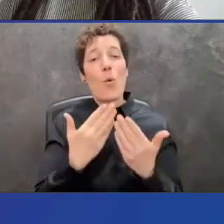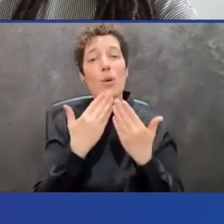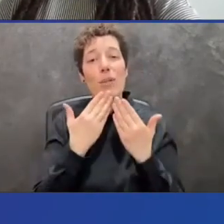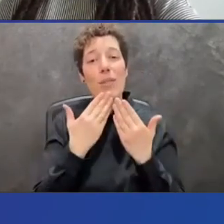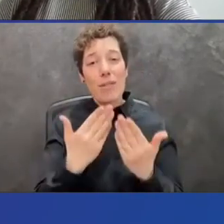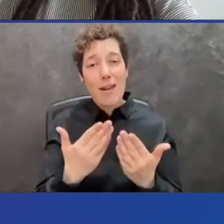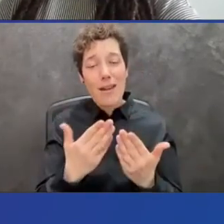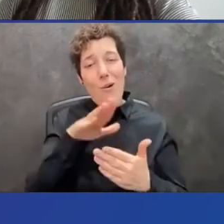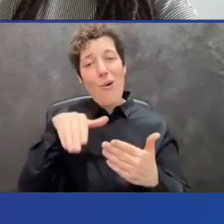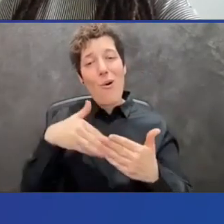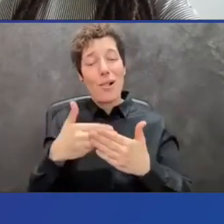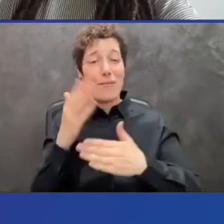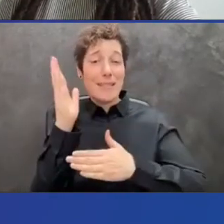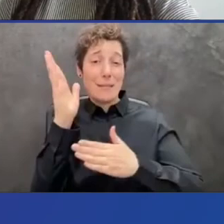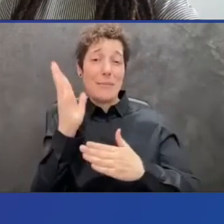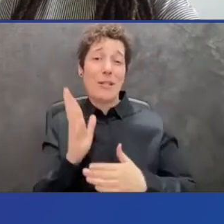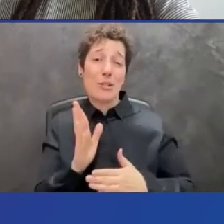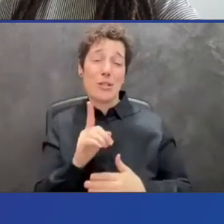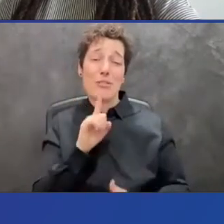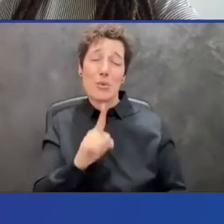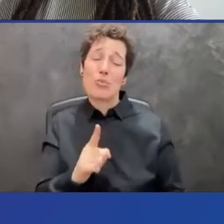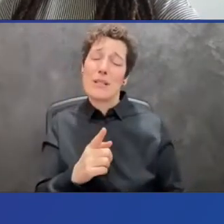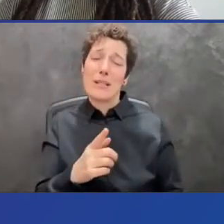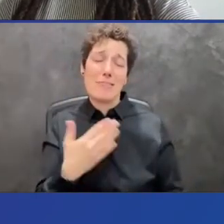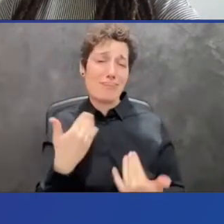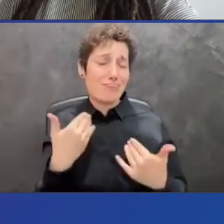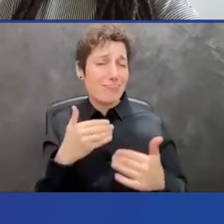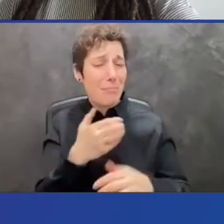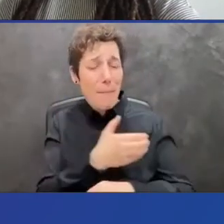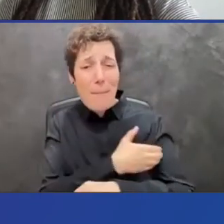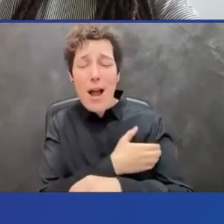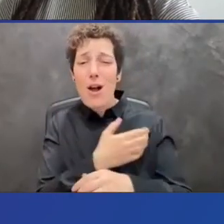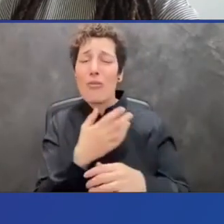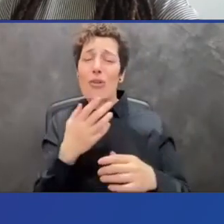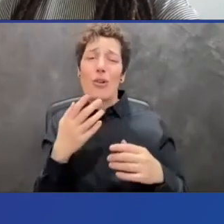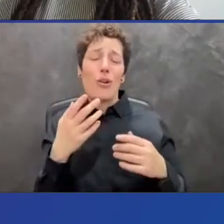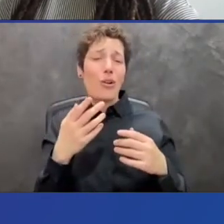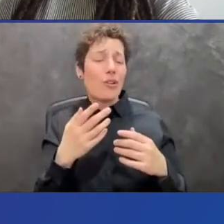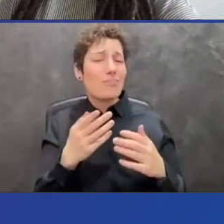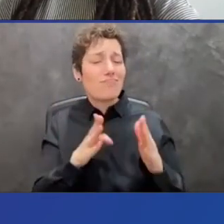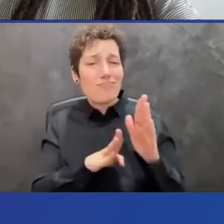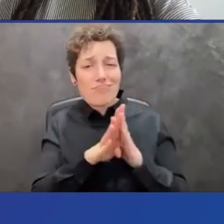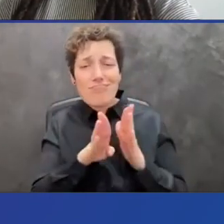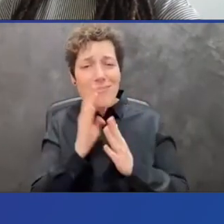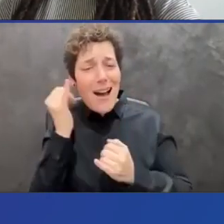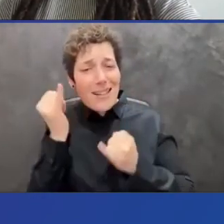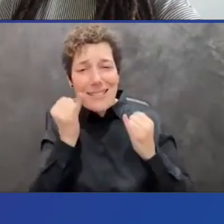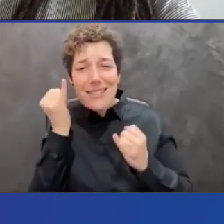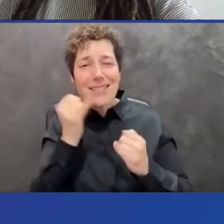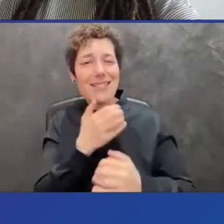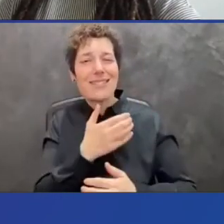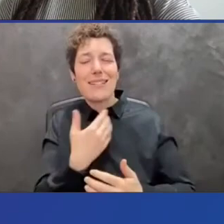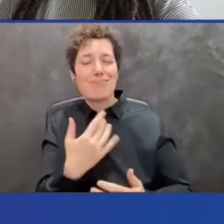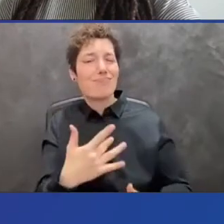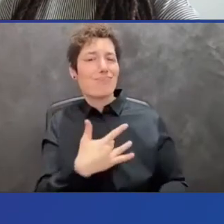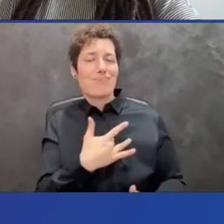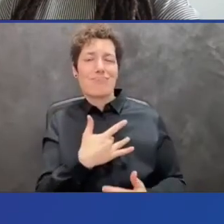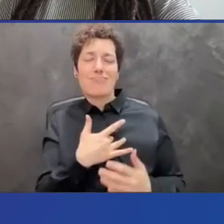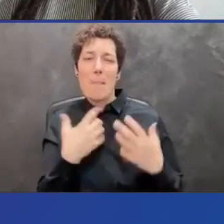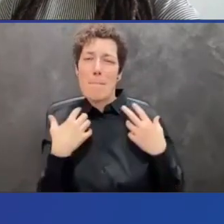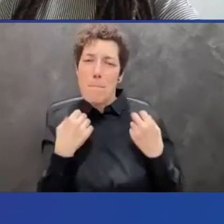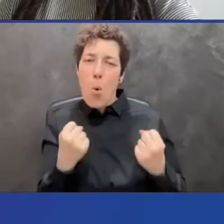all of the speakers for such a rich, generative, and super, super powerful and